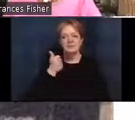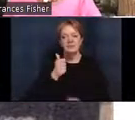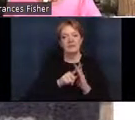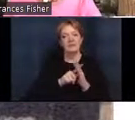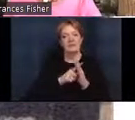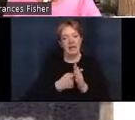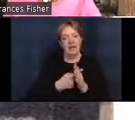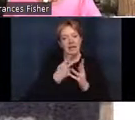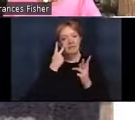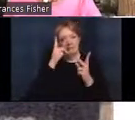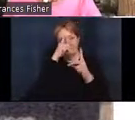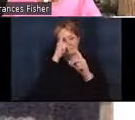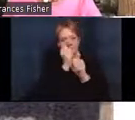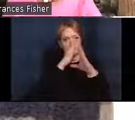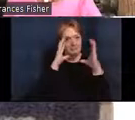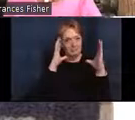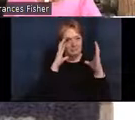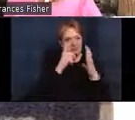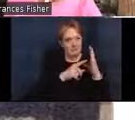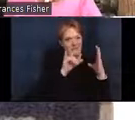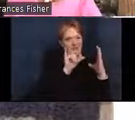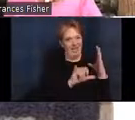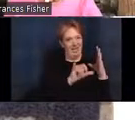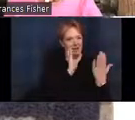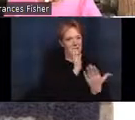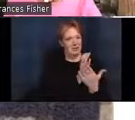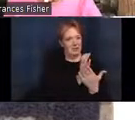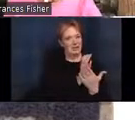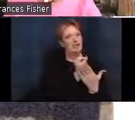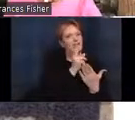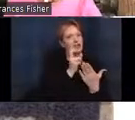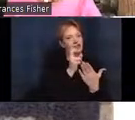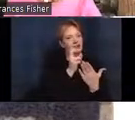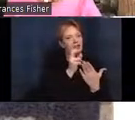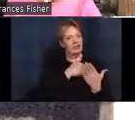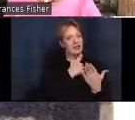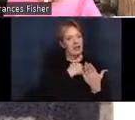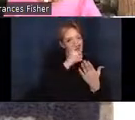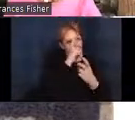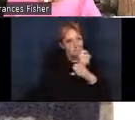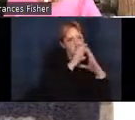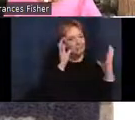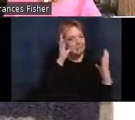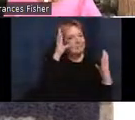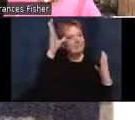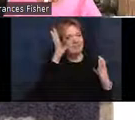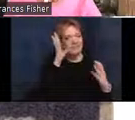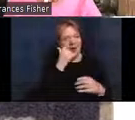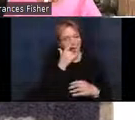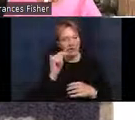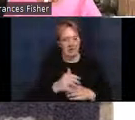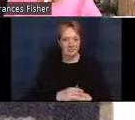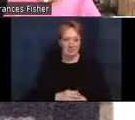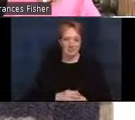in her childhood. And the studio I sit in now, there, when I talk about